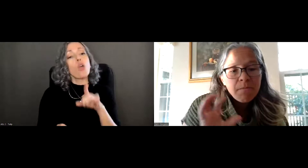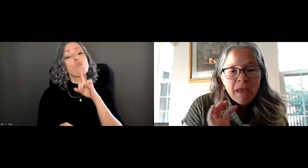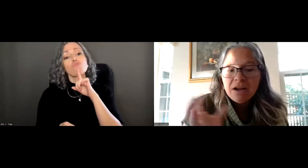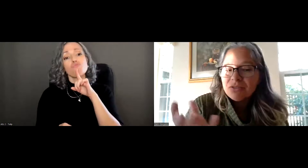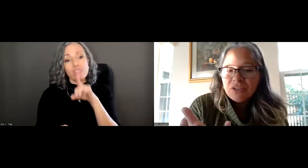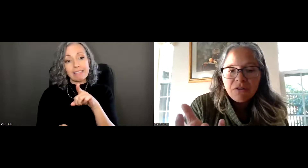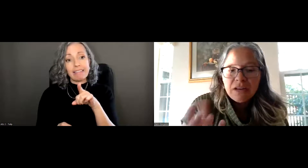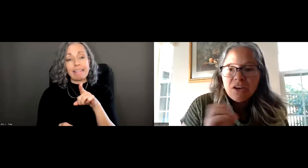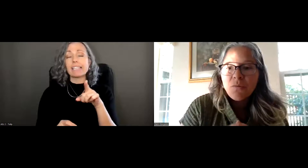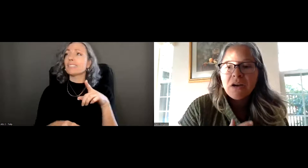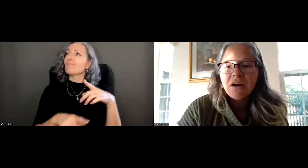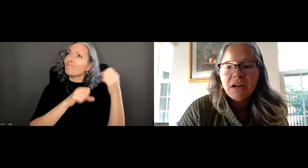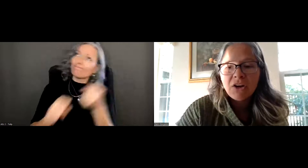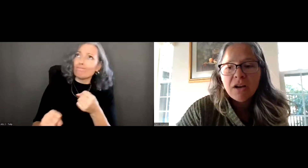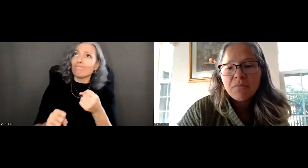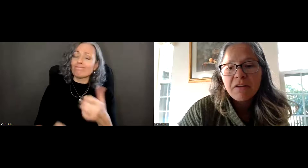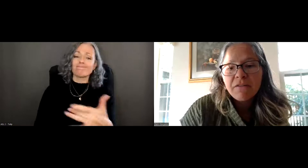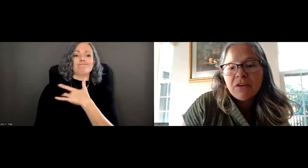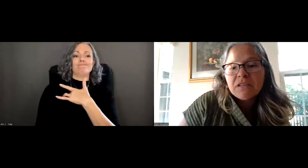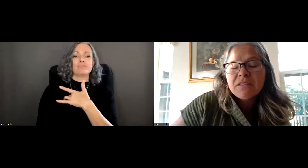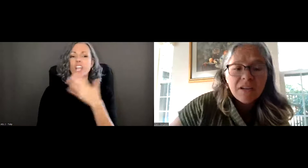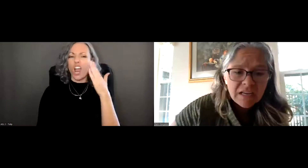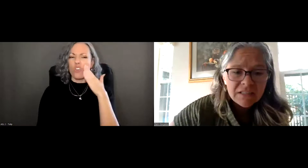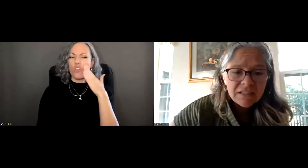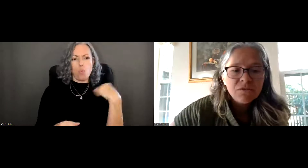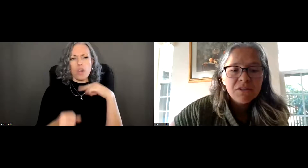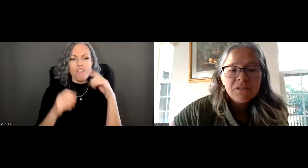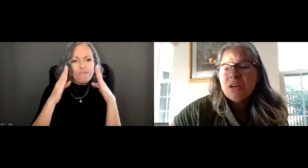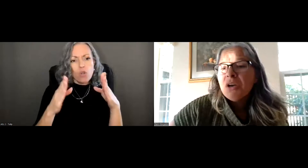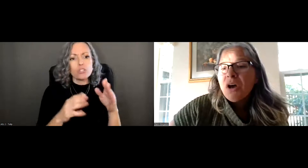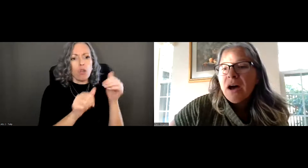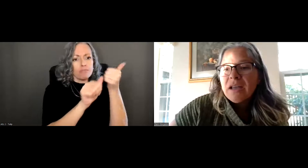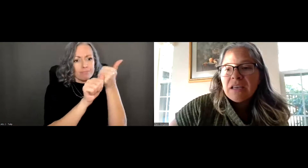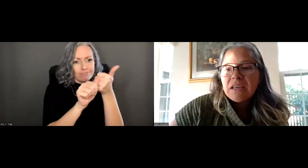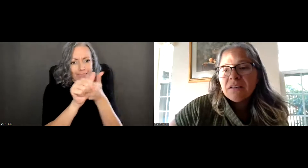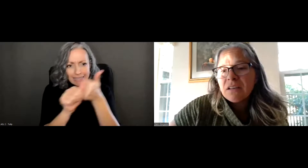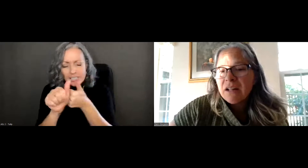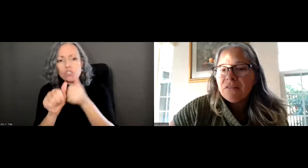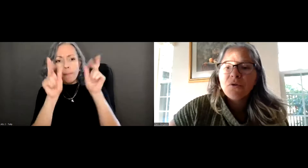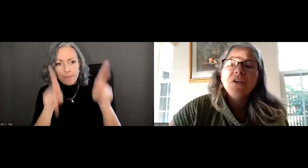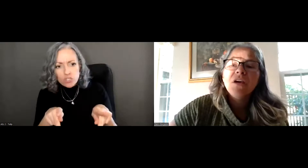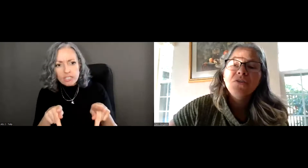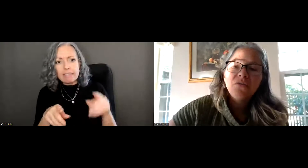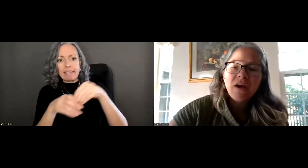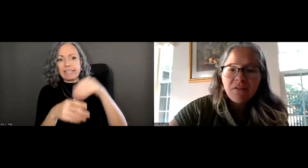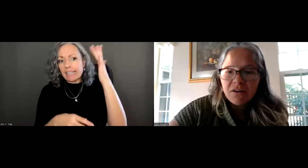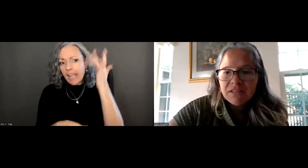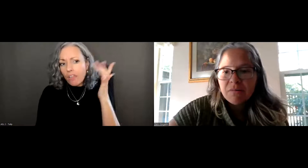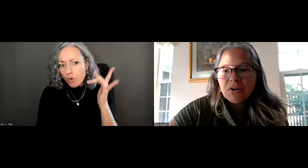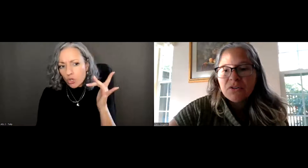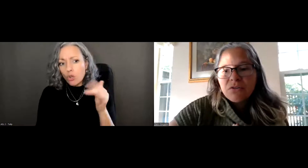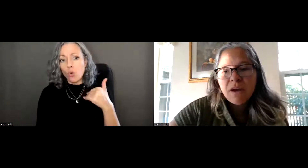just compounds. I know we are incredibly focused on individuals in California who